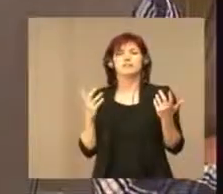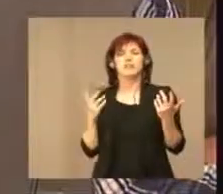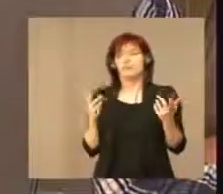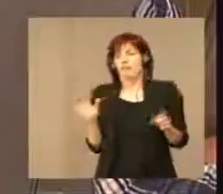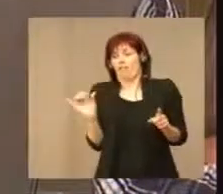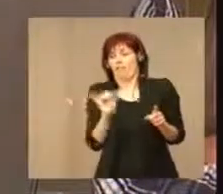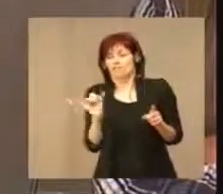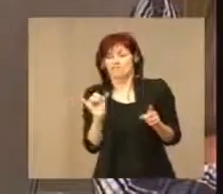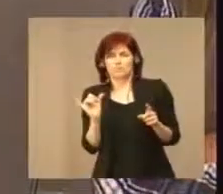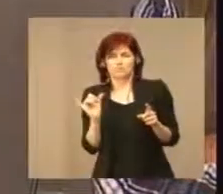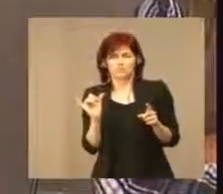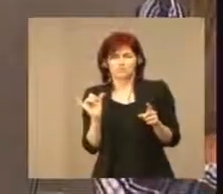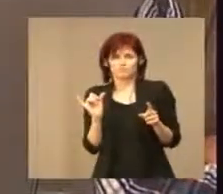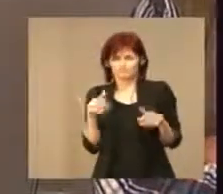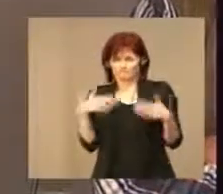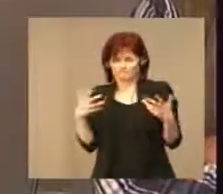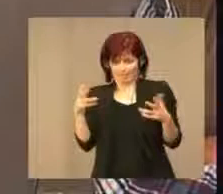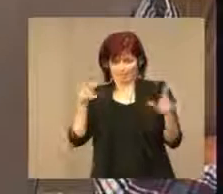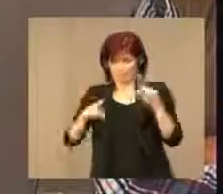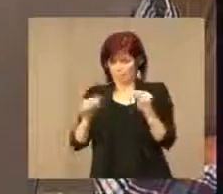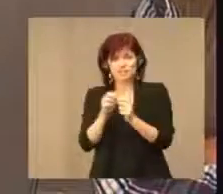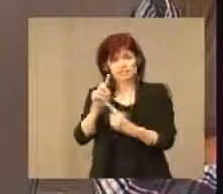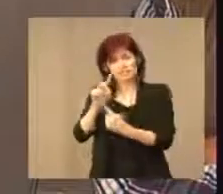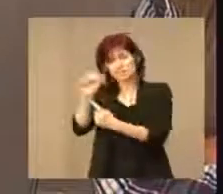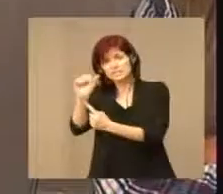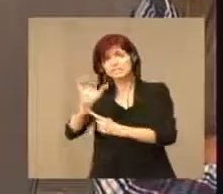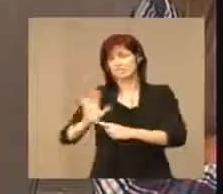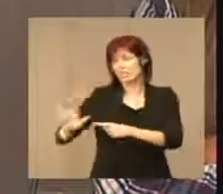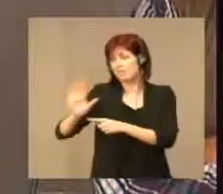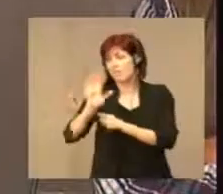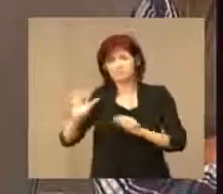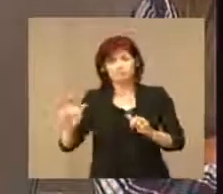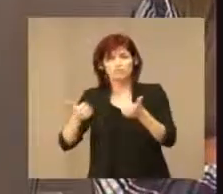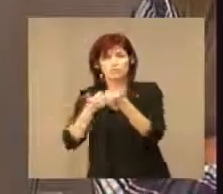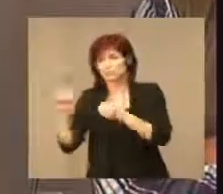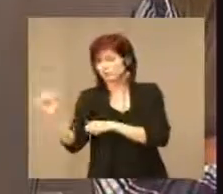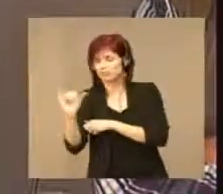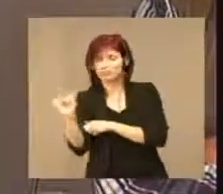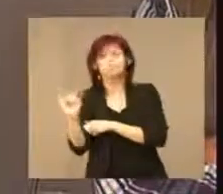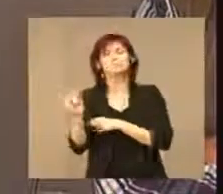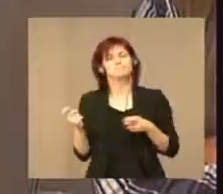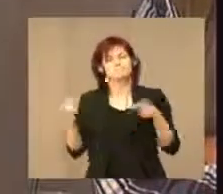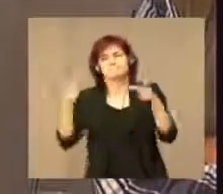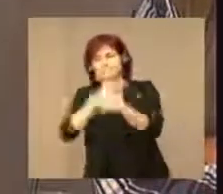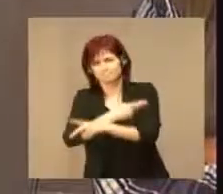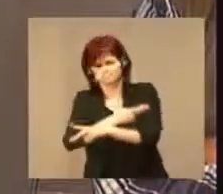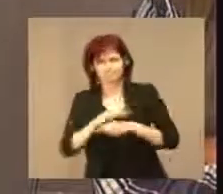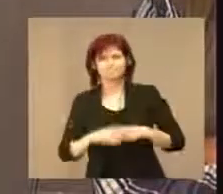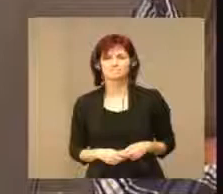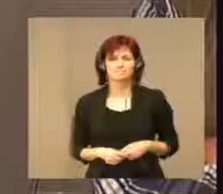the challenges that persons with disabilities face, right? And so they don't